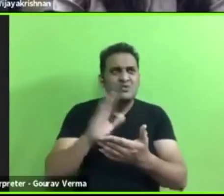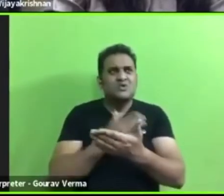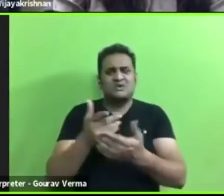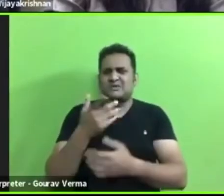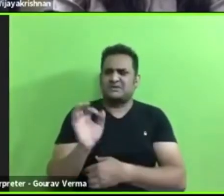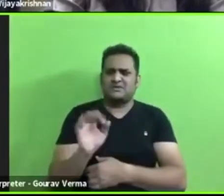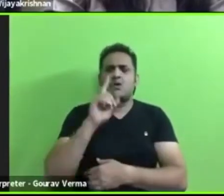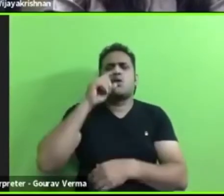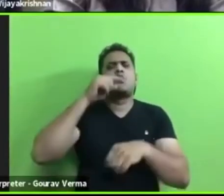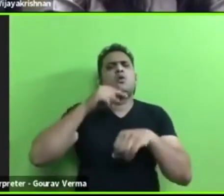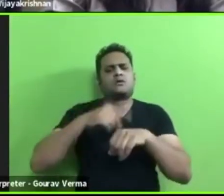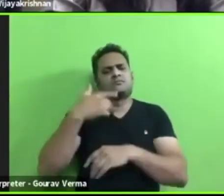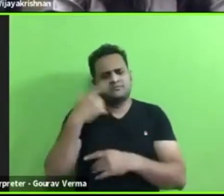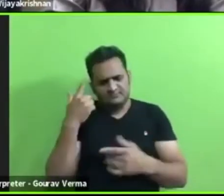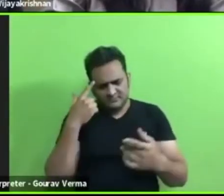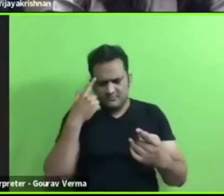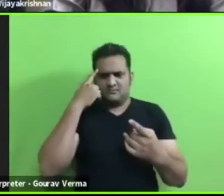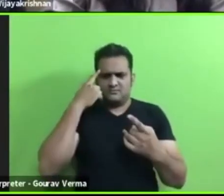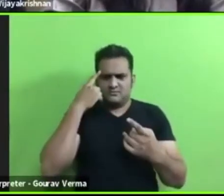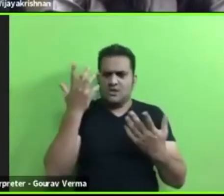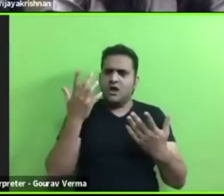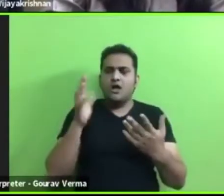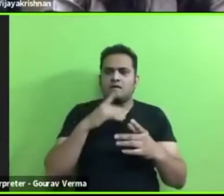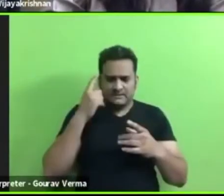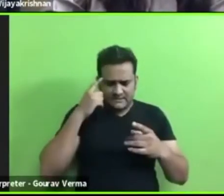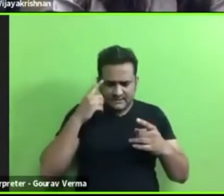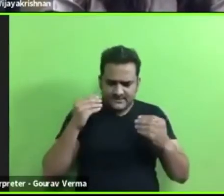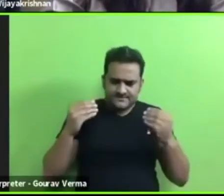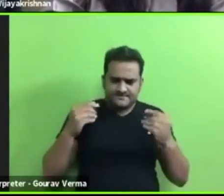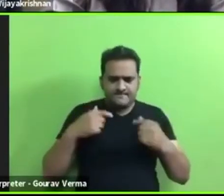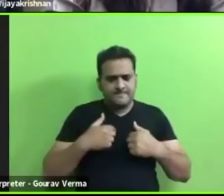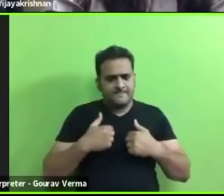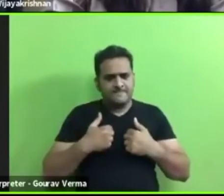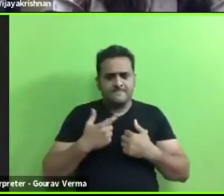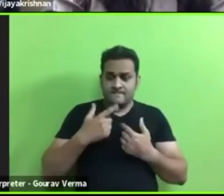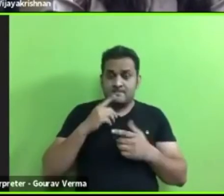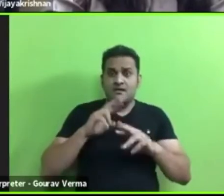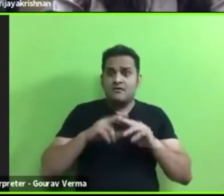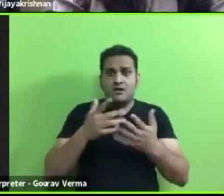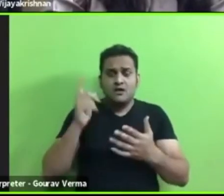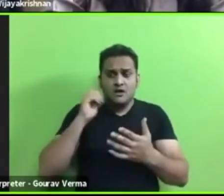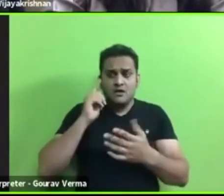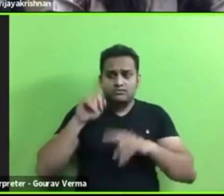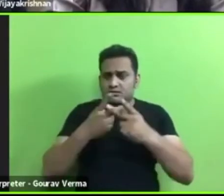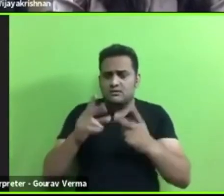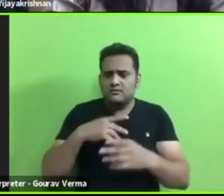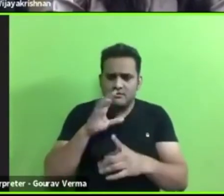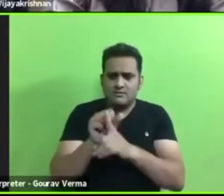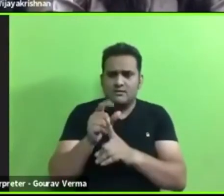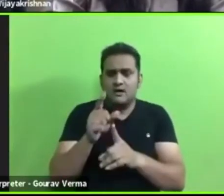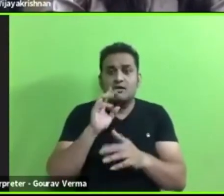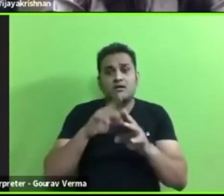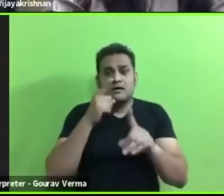day, suddenly, so what happened is the question that I have to ask myself, right? So the possibility is how much can you, even if it is